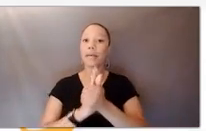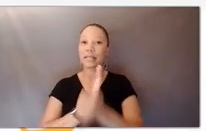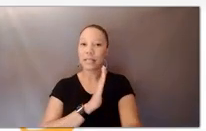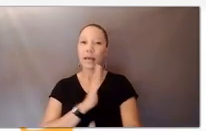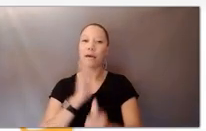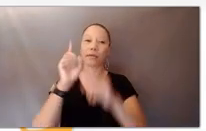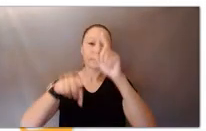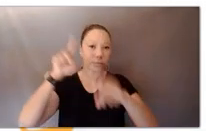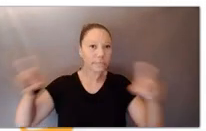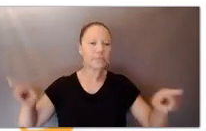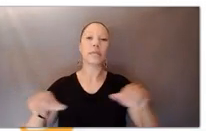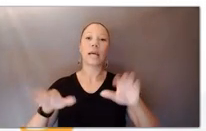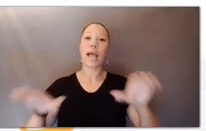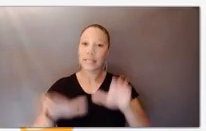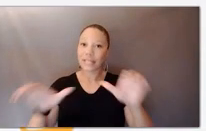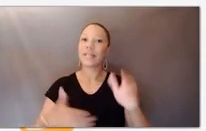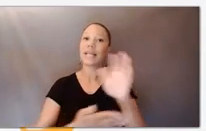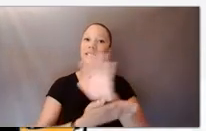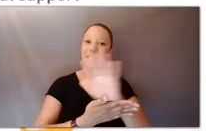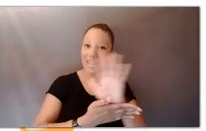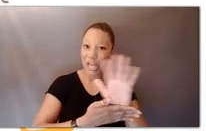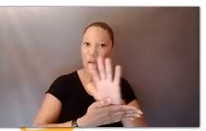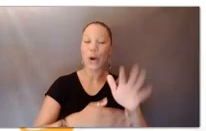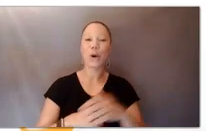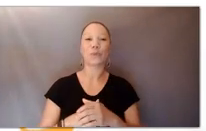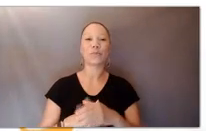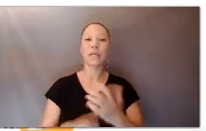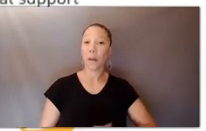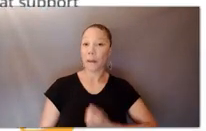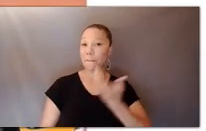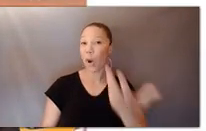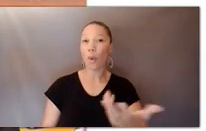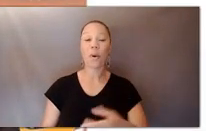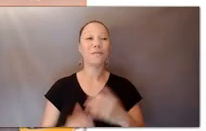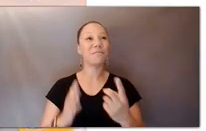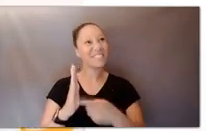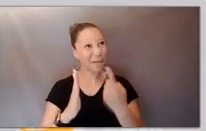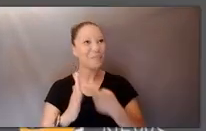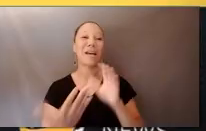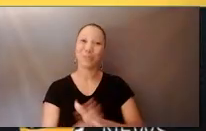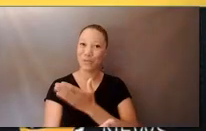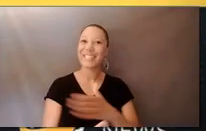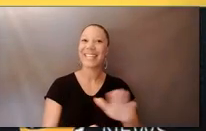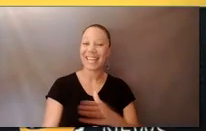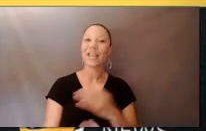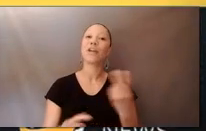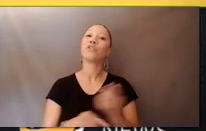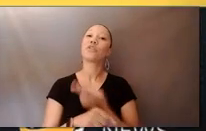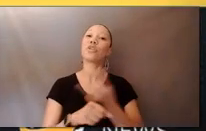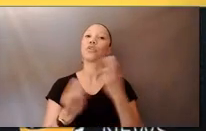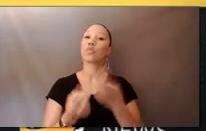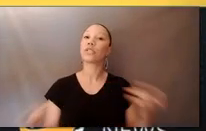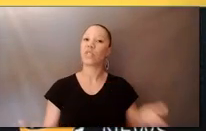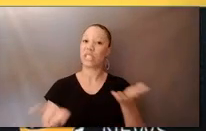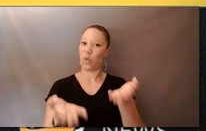different activities or videos, poems, poetry, sometimes music. So use those resources that are right